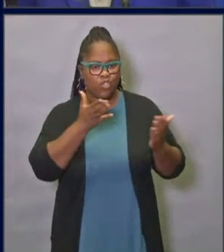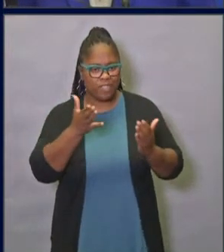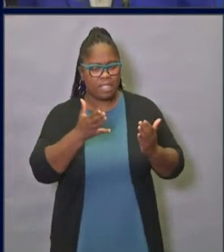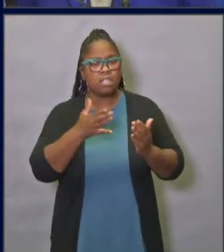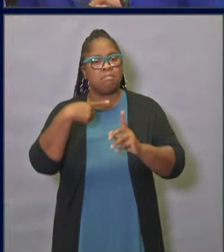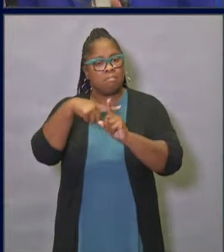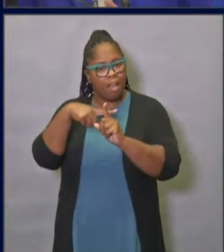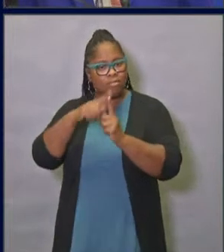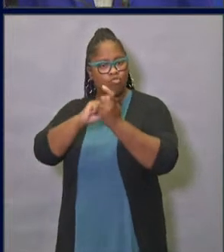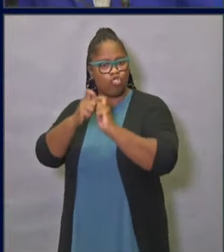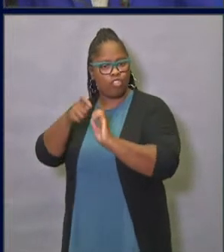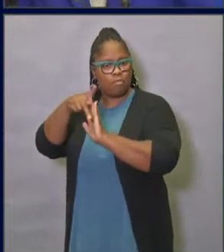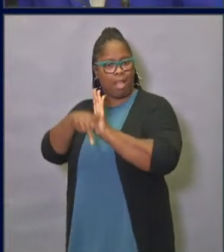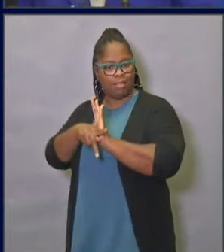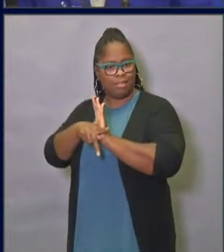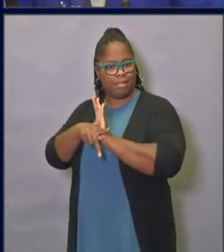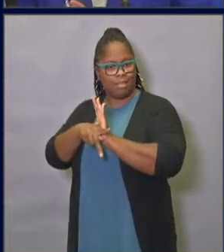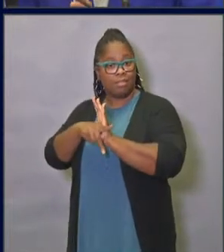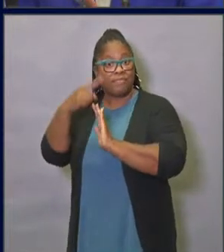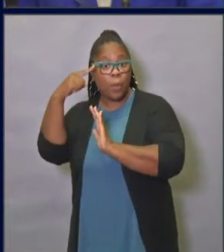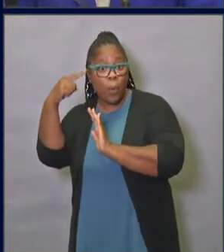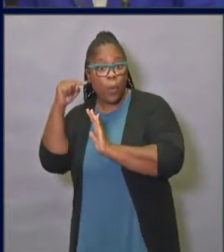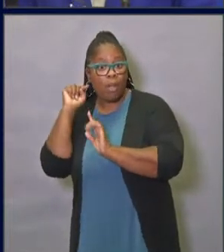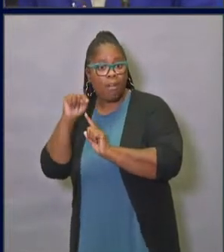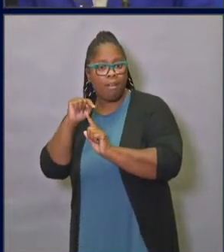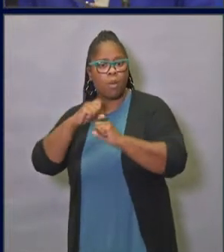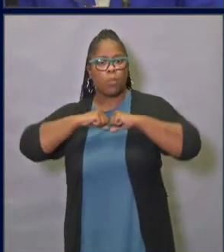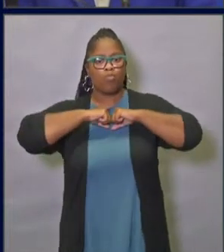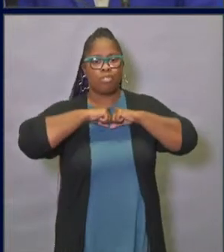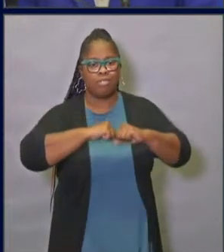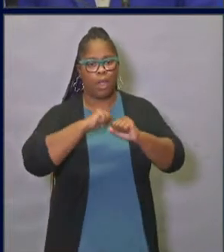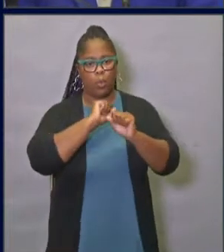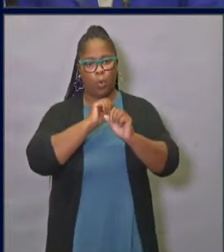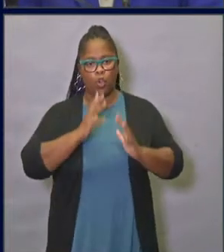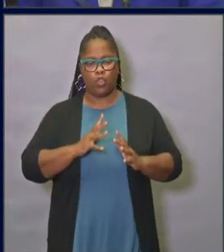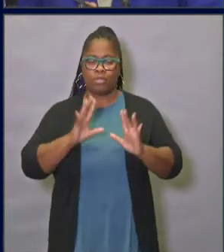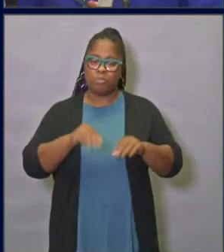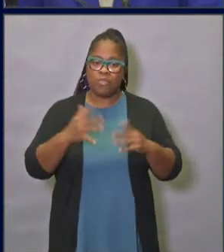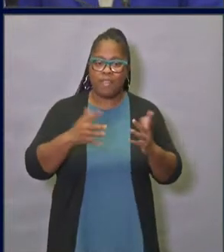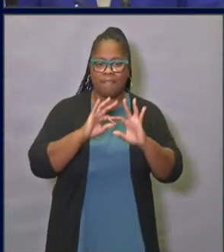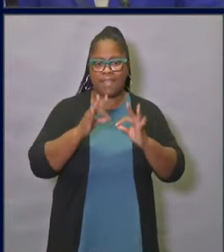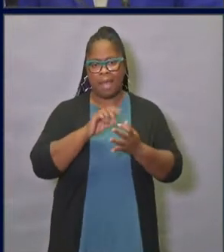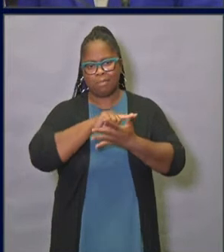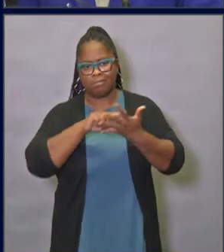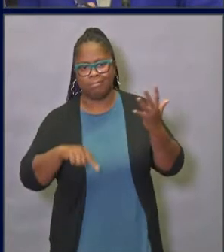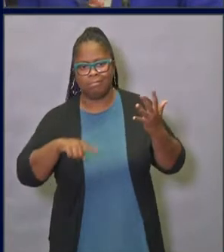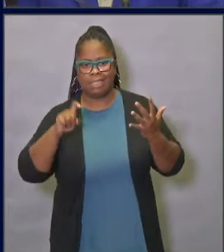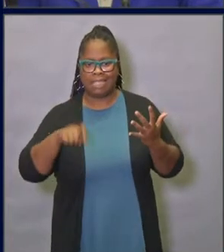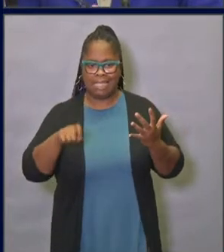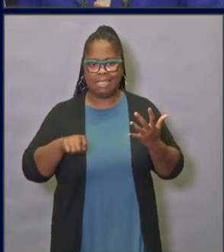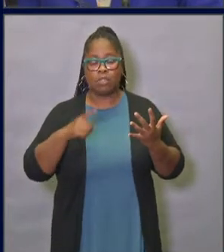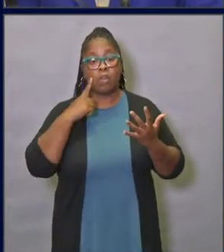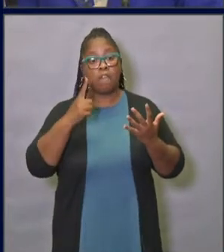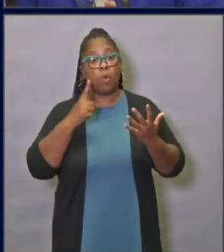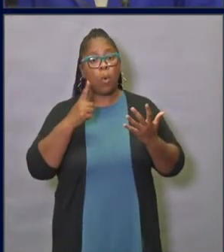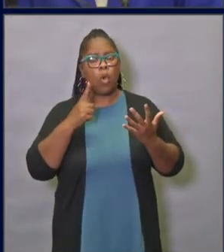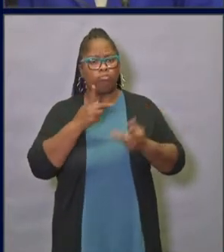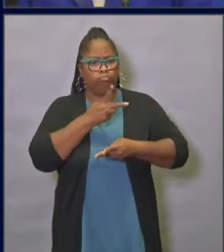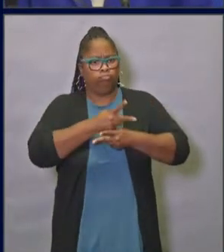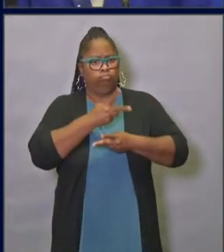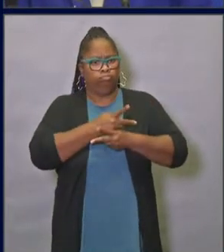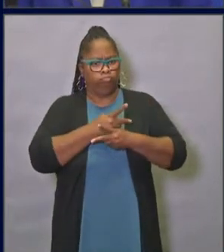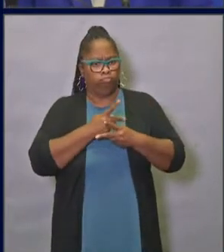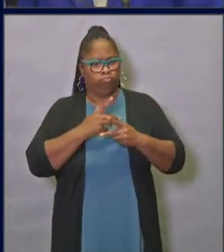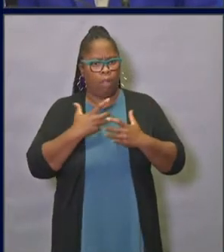policy changes so that workers are protected and families have what they need to be able to promote their health and